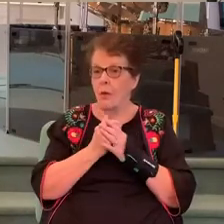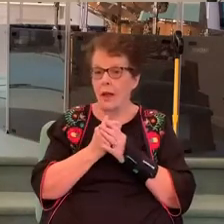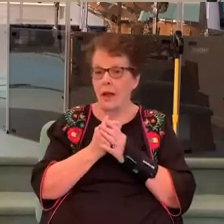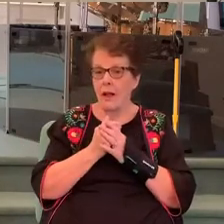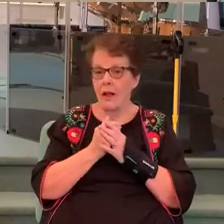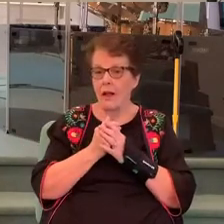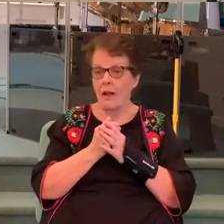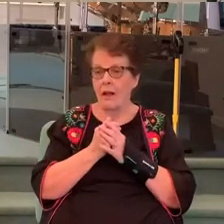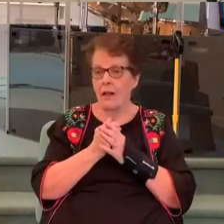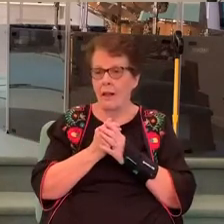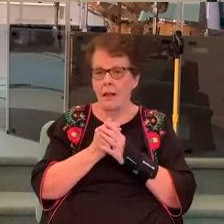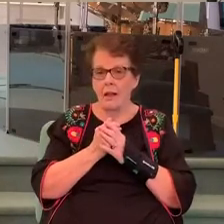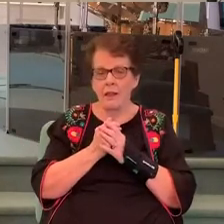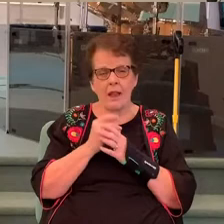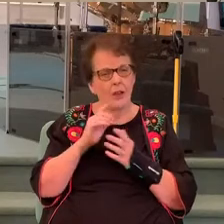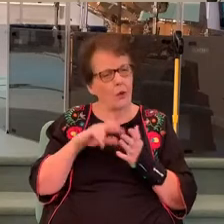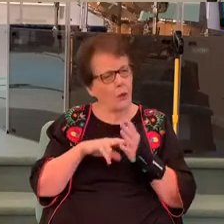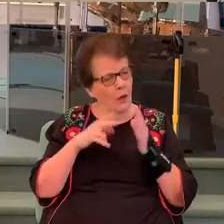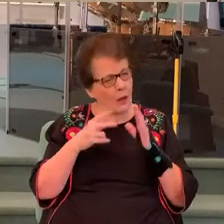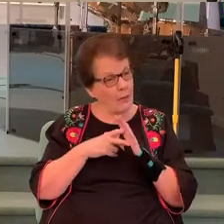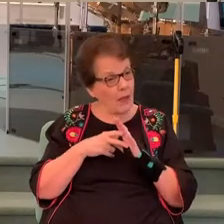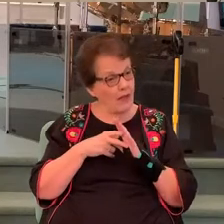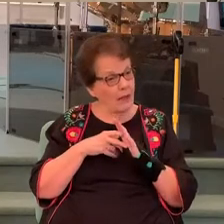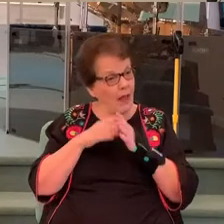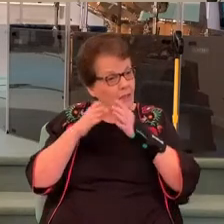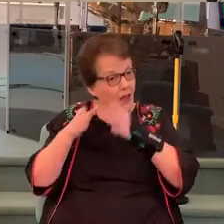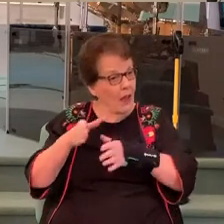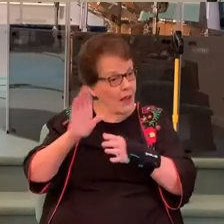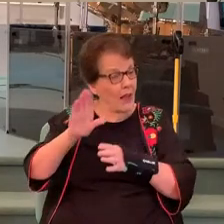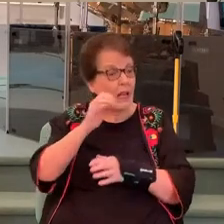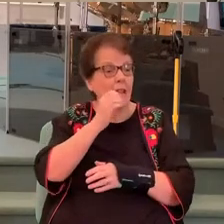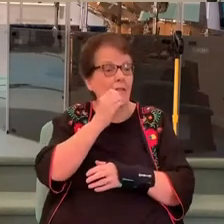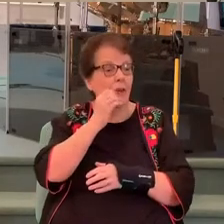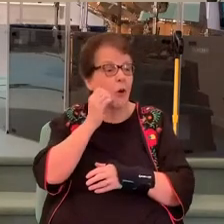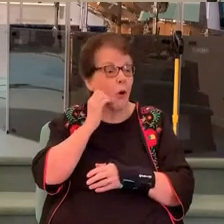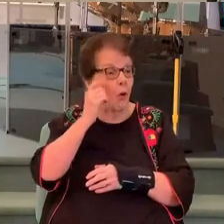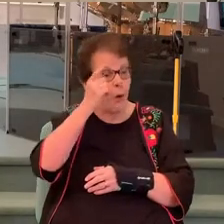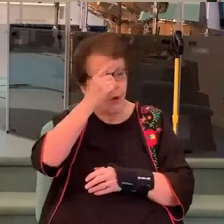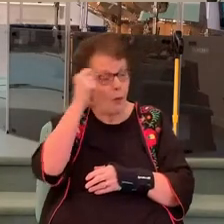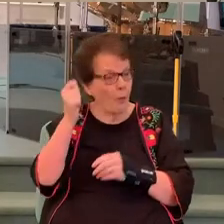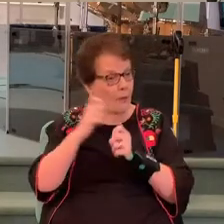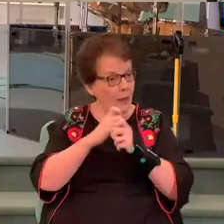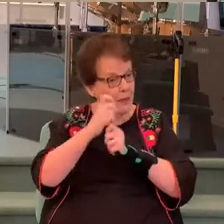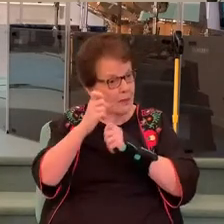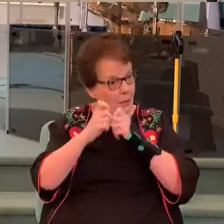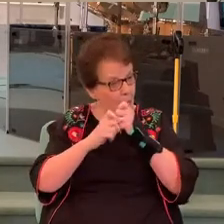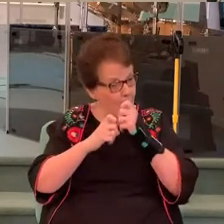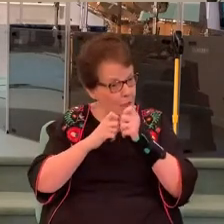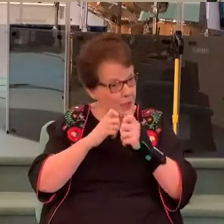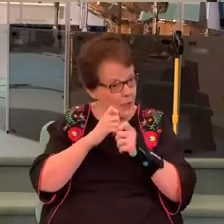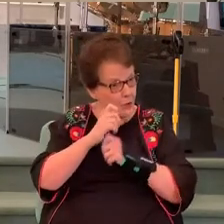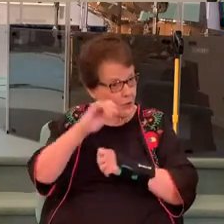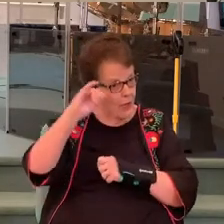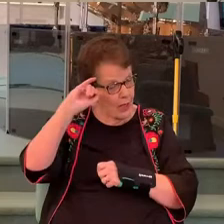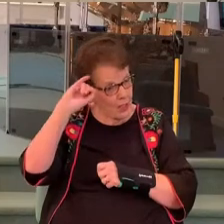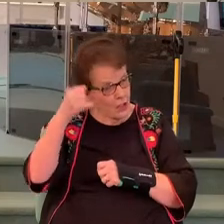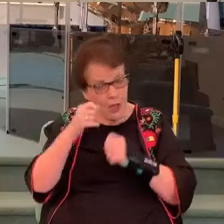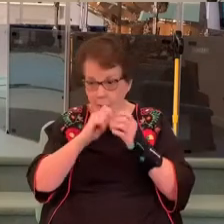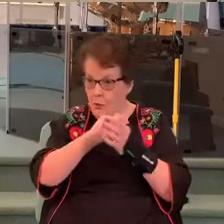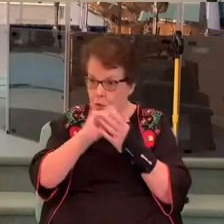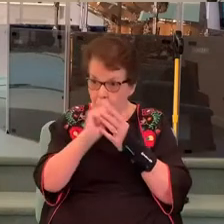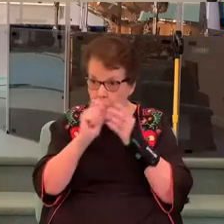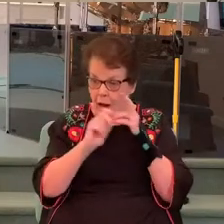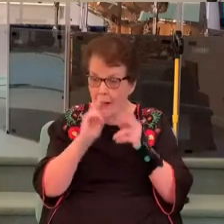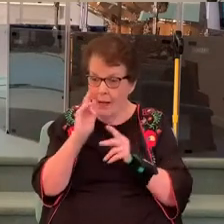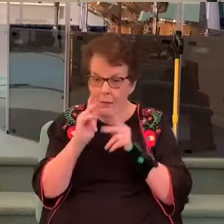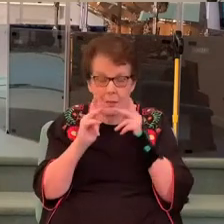intense persecution that had come upon them. And James knew that he was writing to people that were still in places where